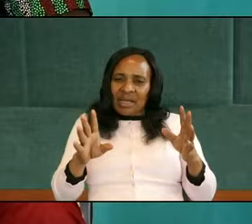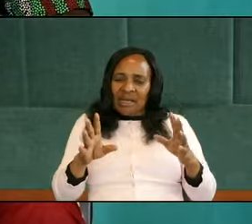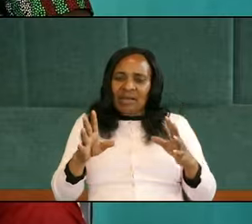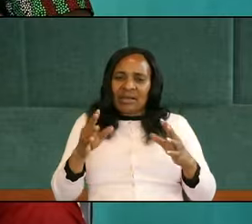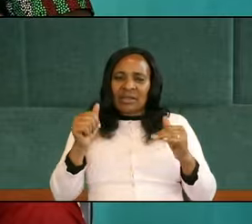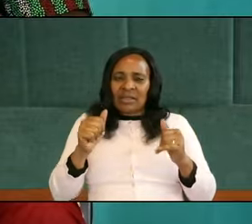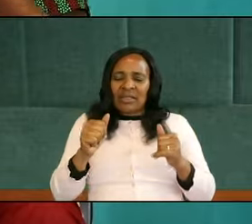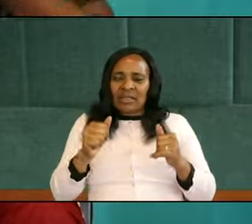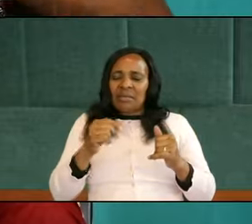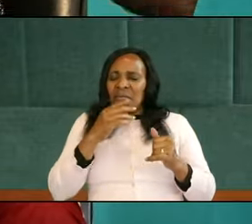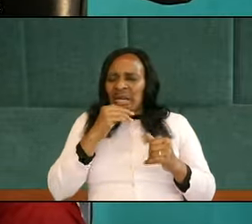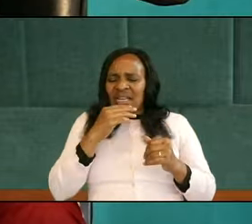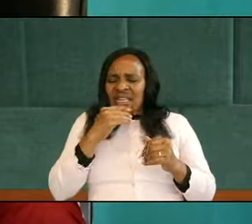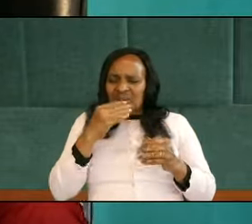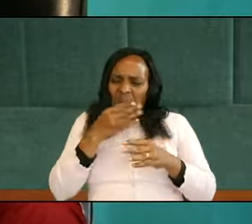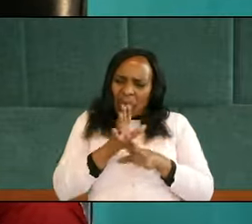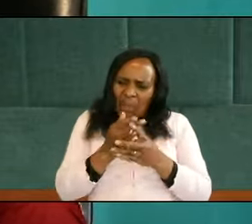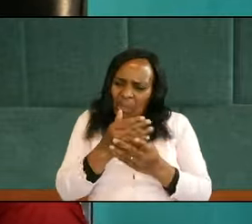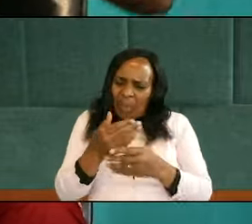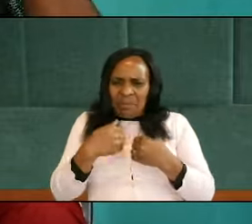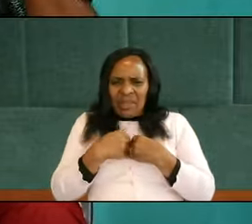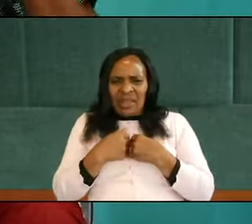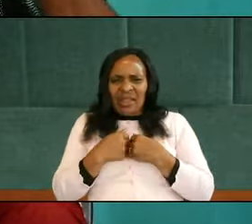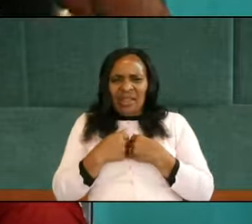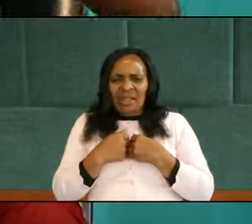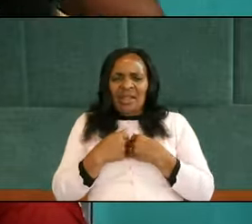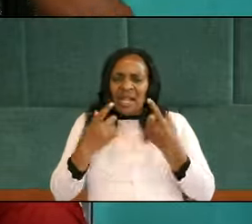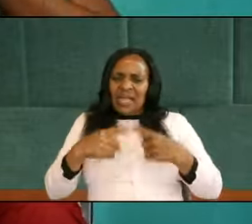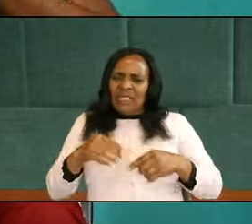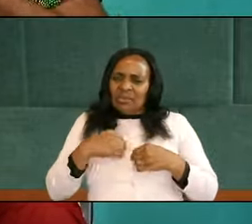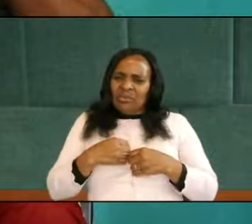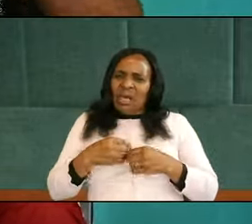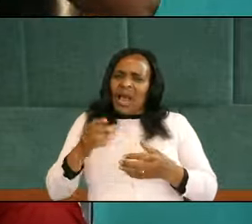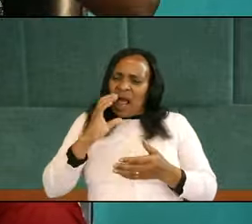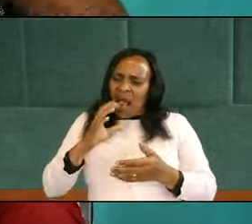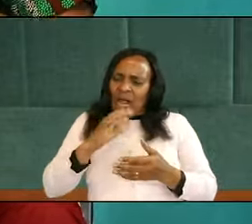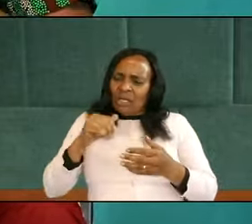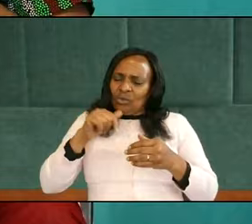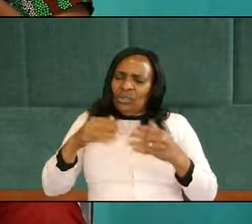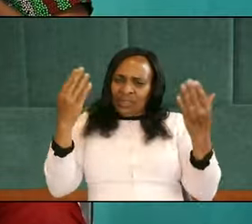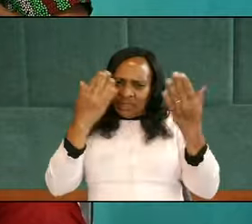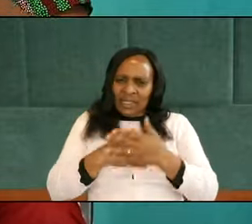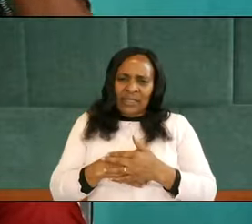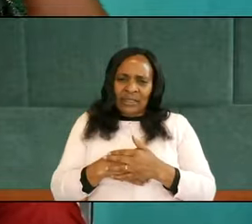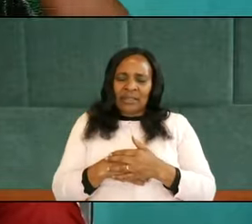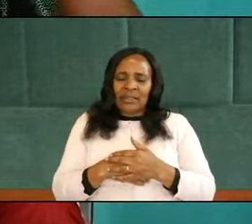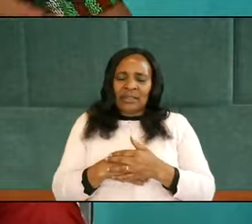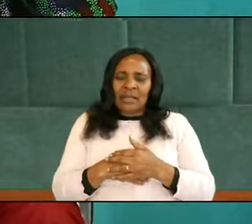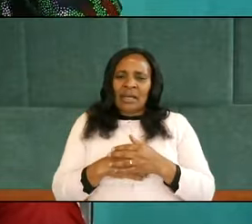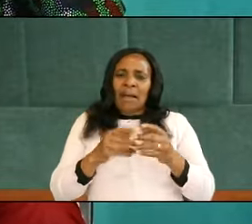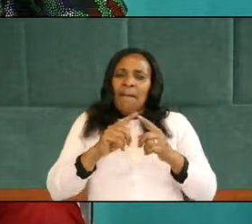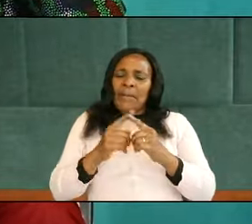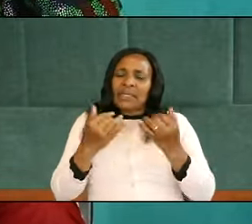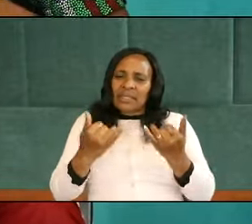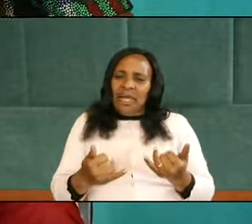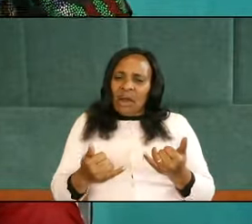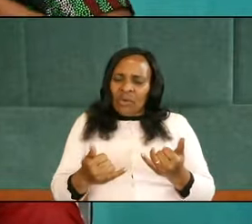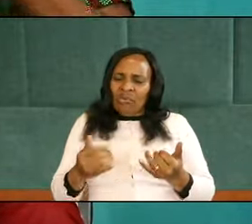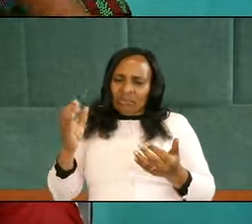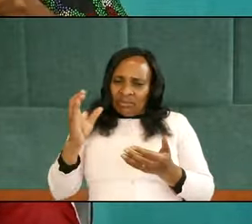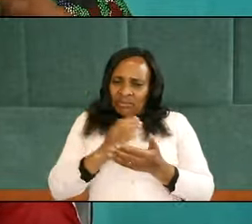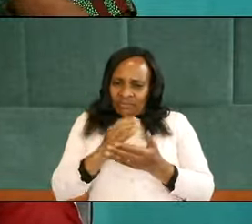This man's planning to foil me. So he's like, let me get him drunk tonight. So he gets him drunk. But even in his drunkenness, he's